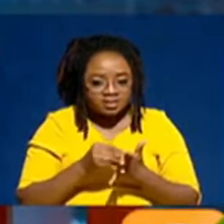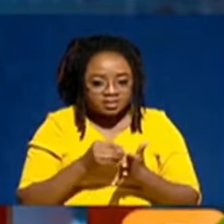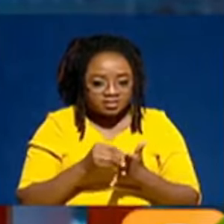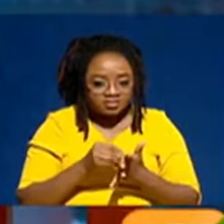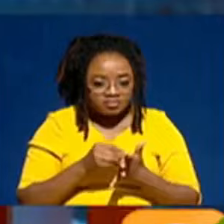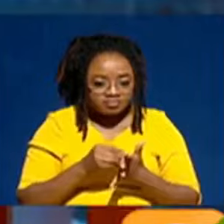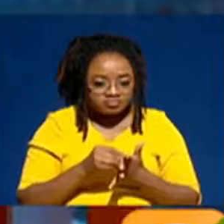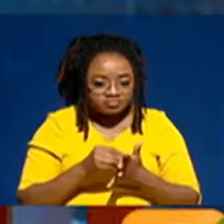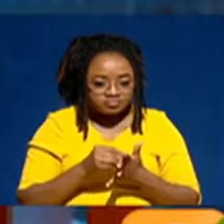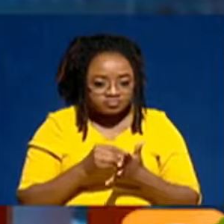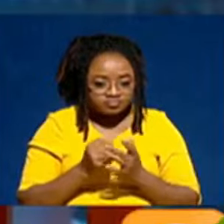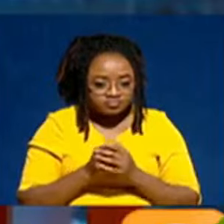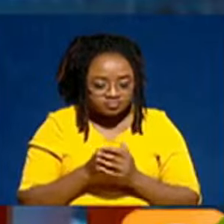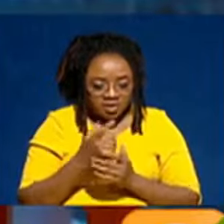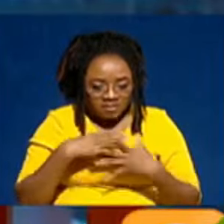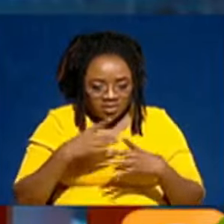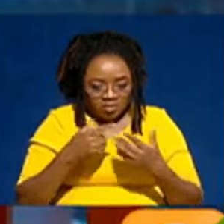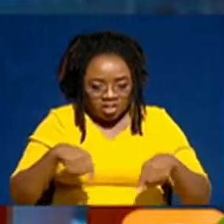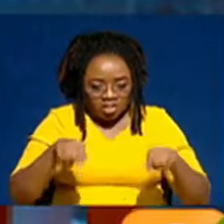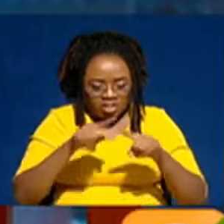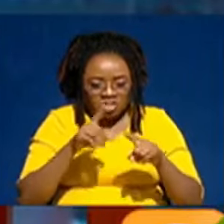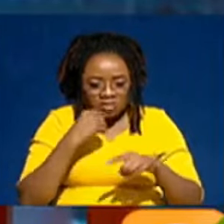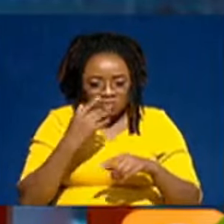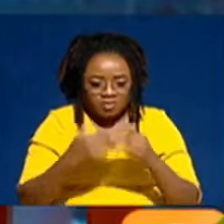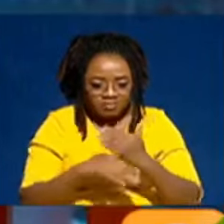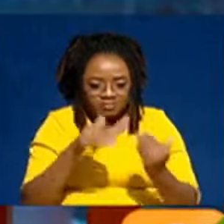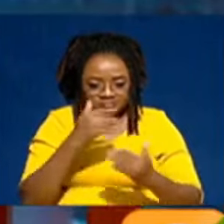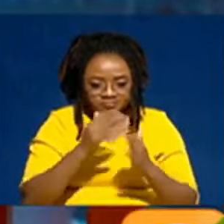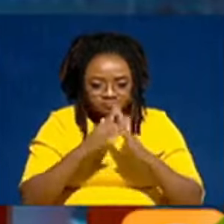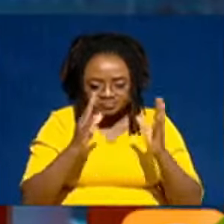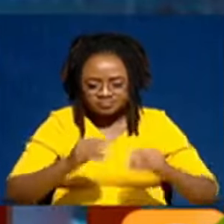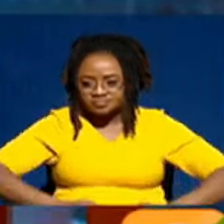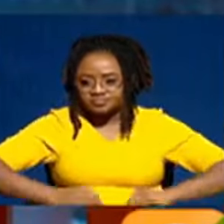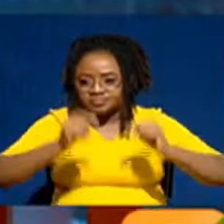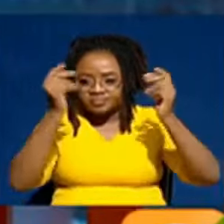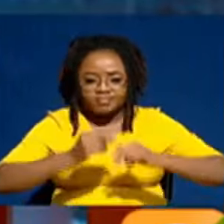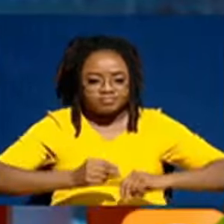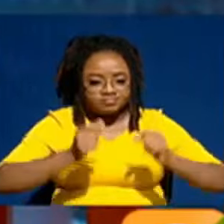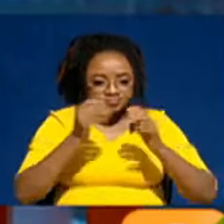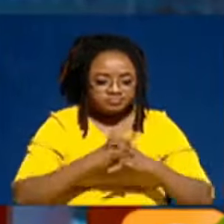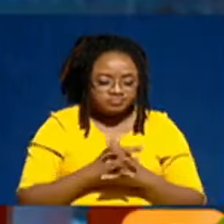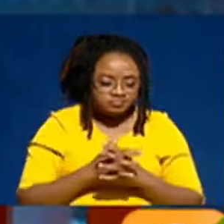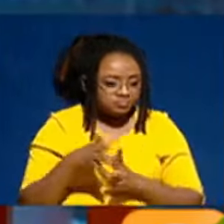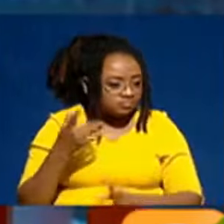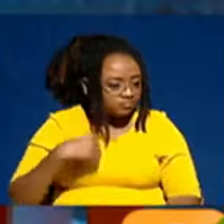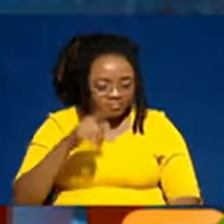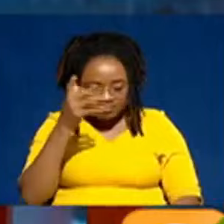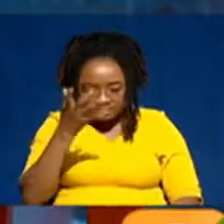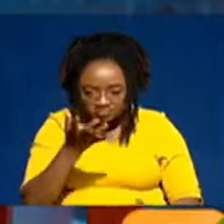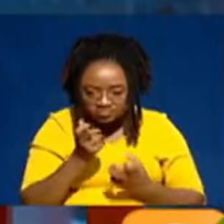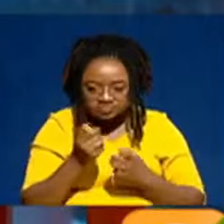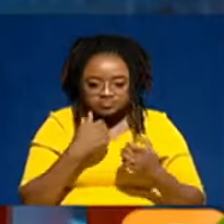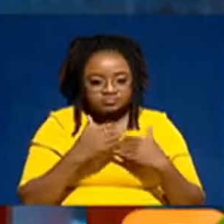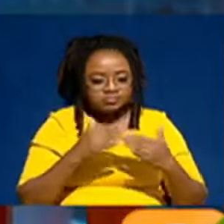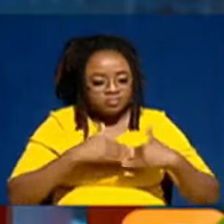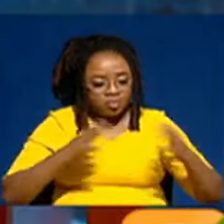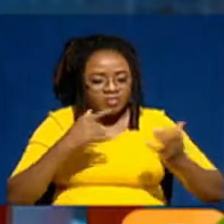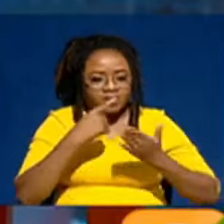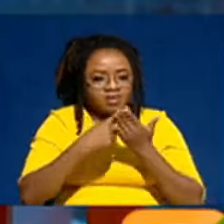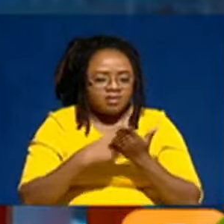the cartels and those people who have been lined up to build these houses are making. We need to have an open conversation.